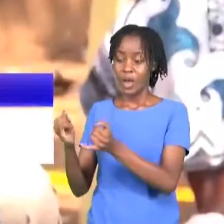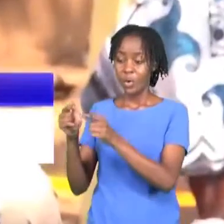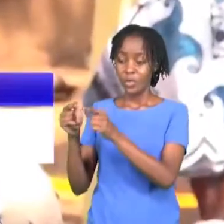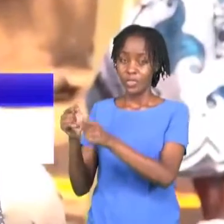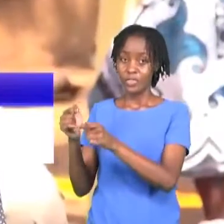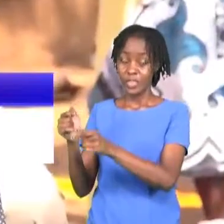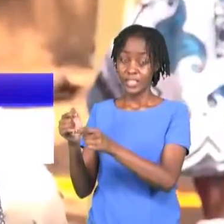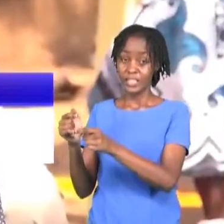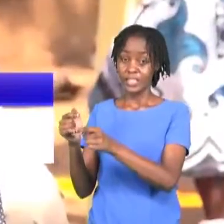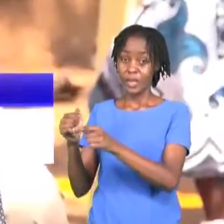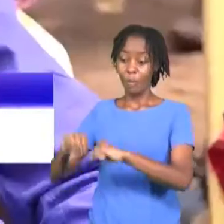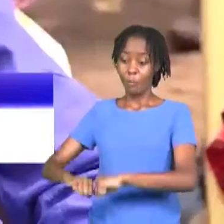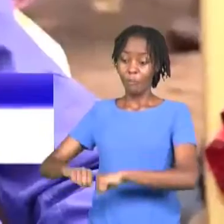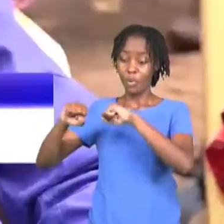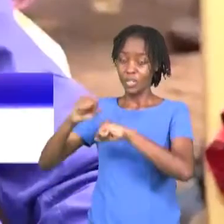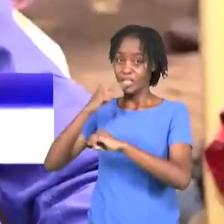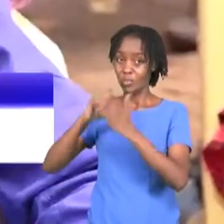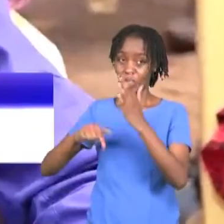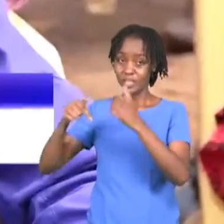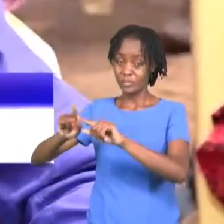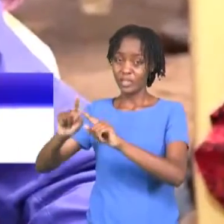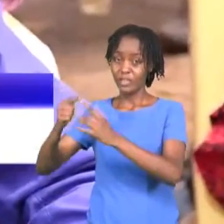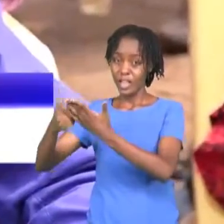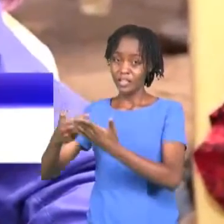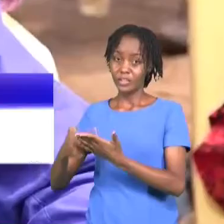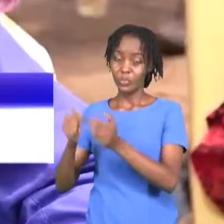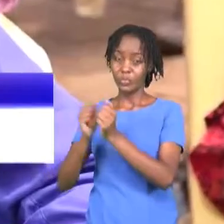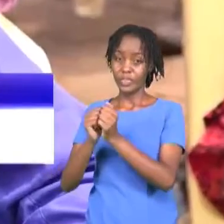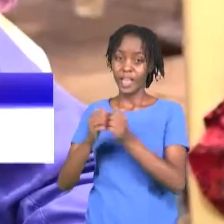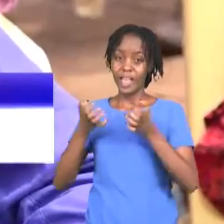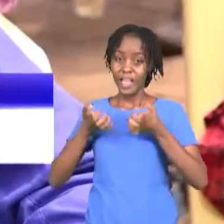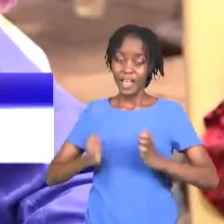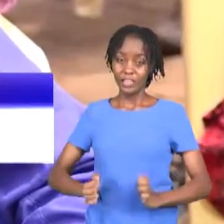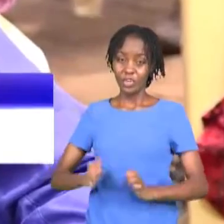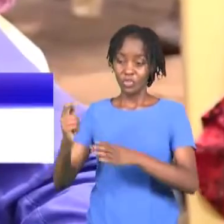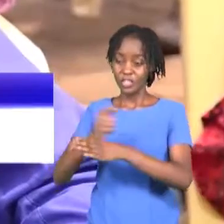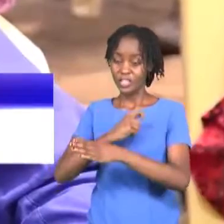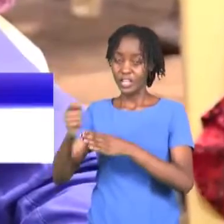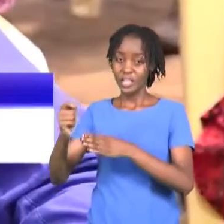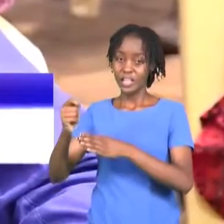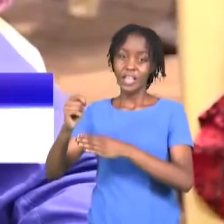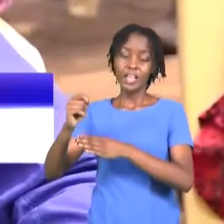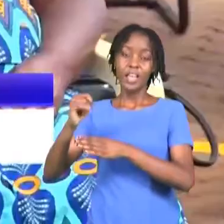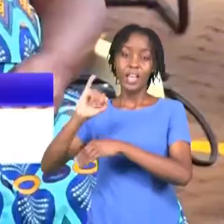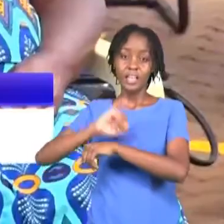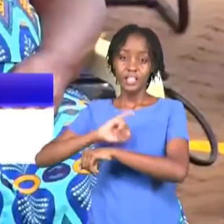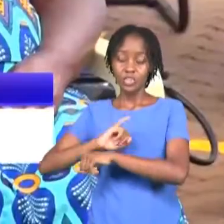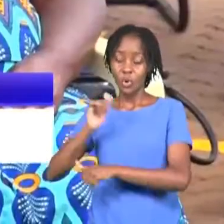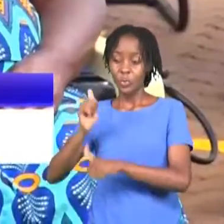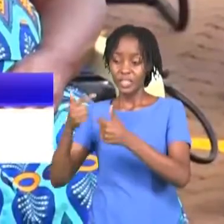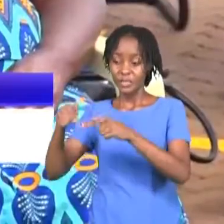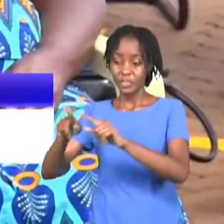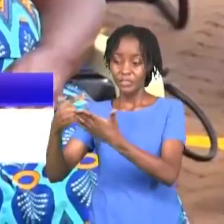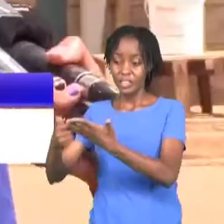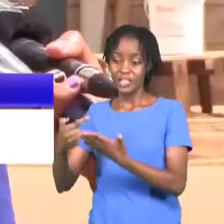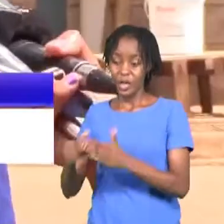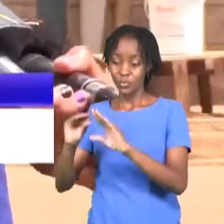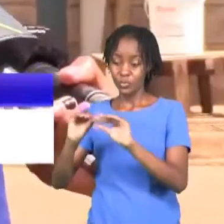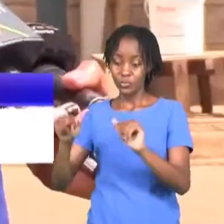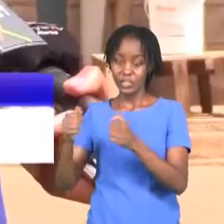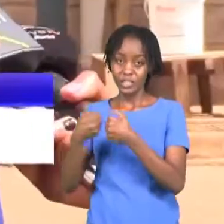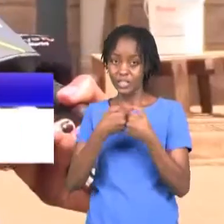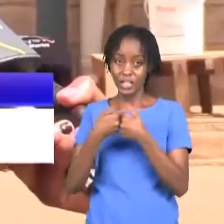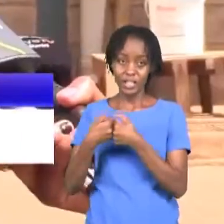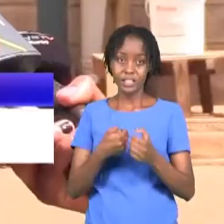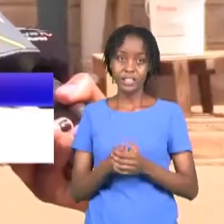they are engaging with the Ethical Training Initiative, where the leading supermarket is a member, to resolve the allegations. I'm sure the